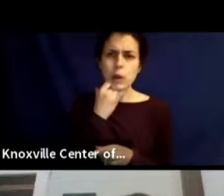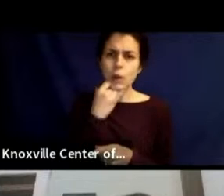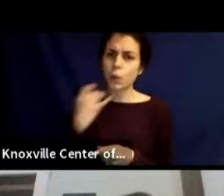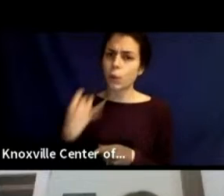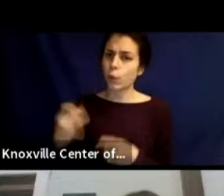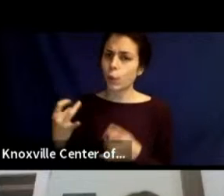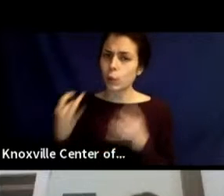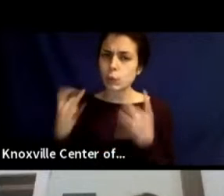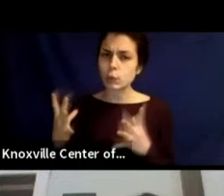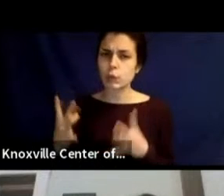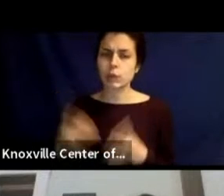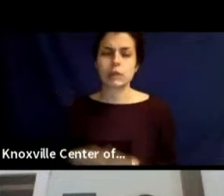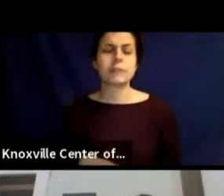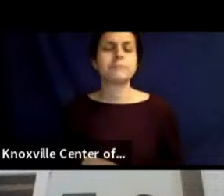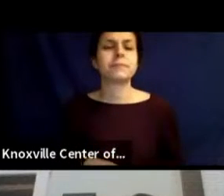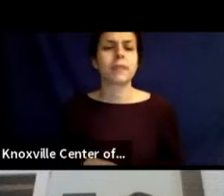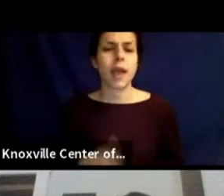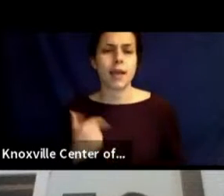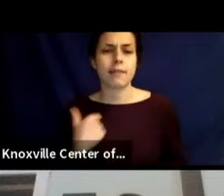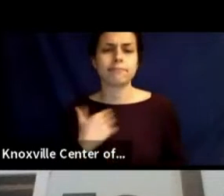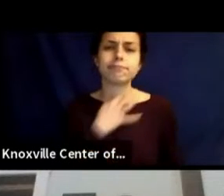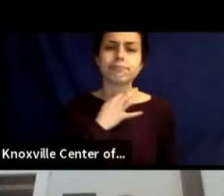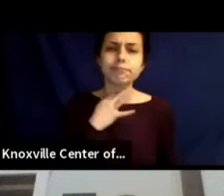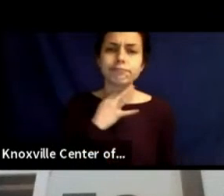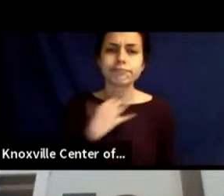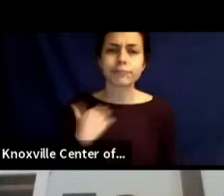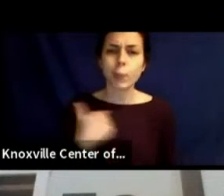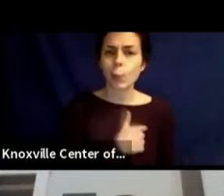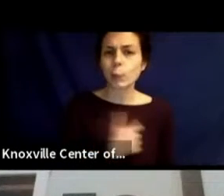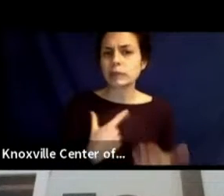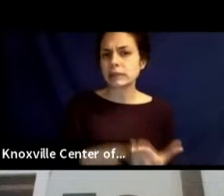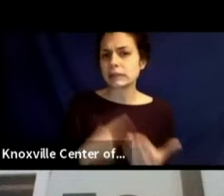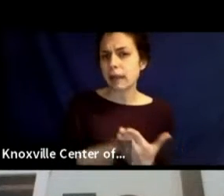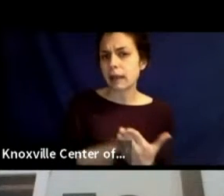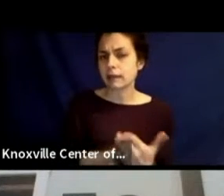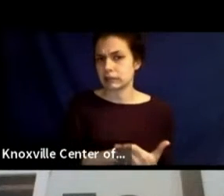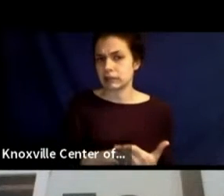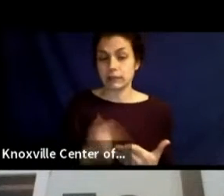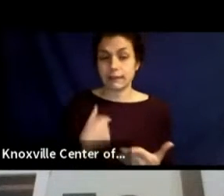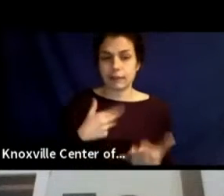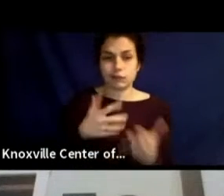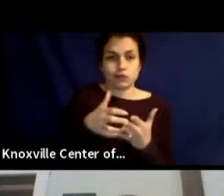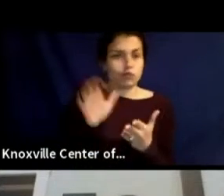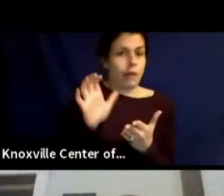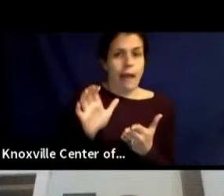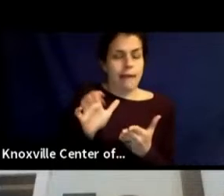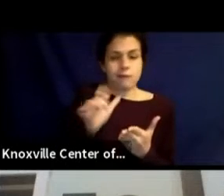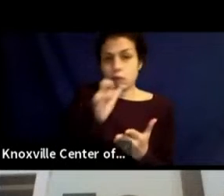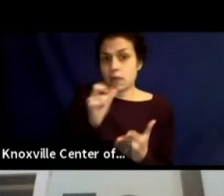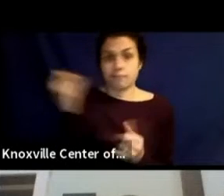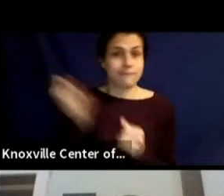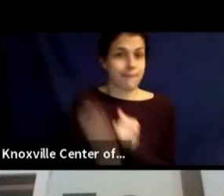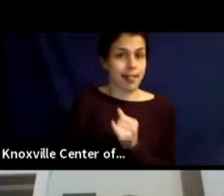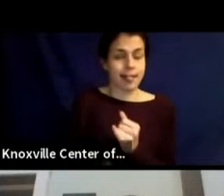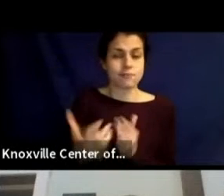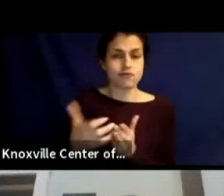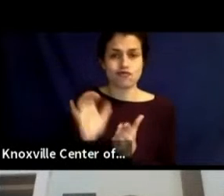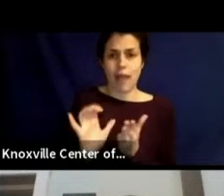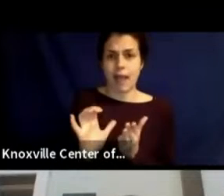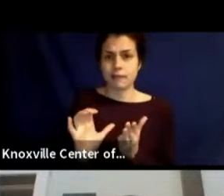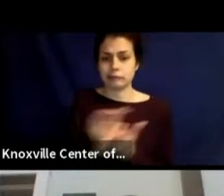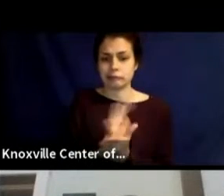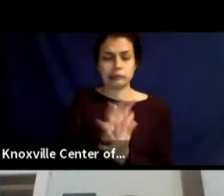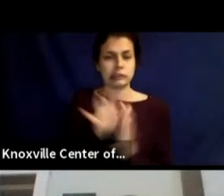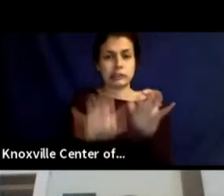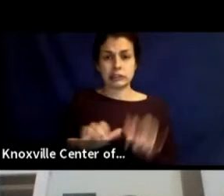can we take what I put down as basically a straw man, a way for us to hold something and make it into something